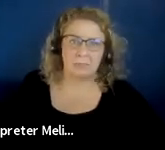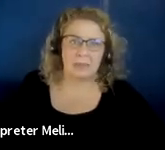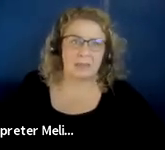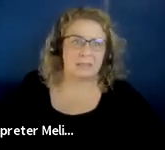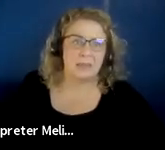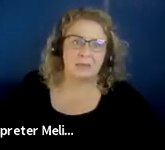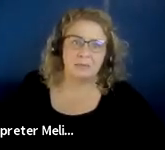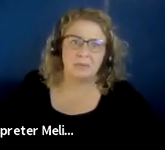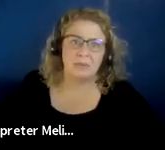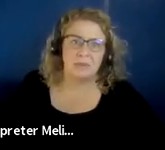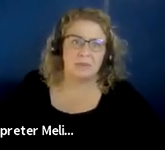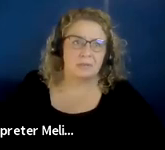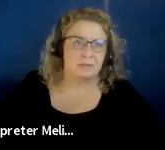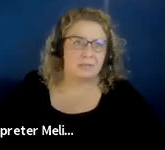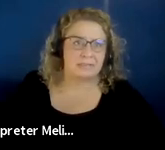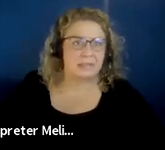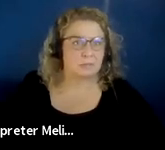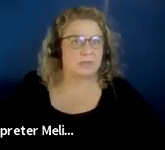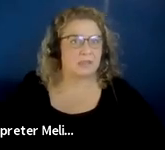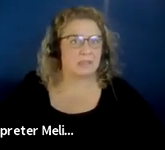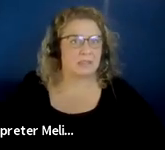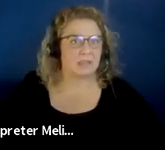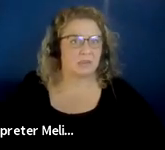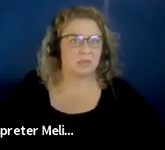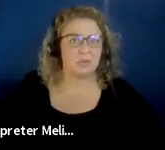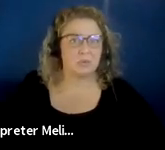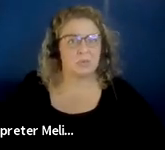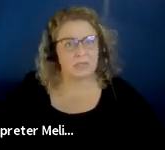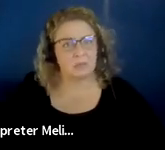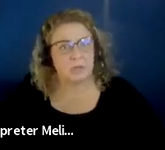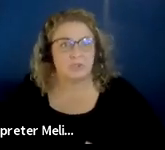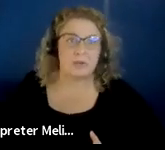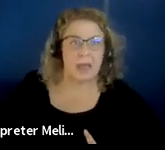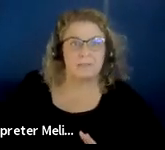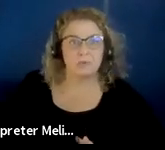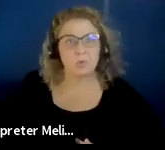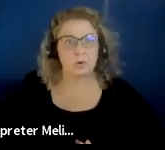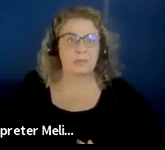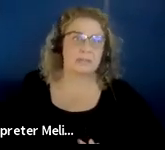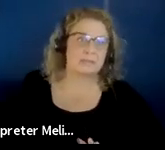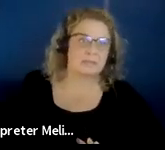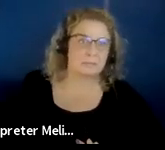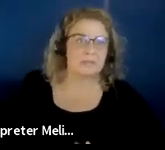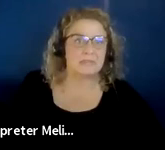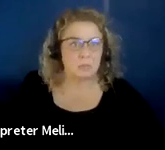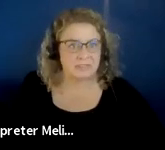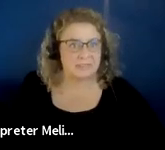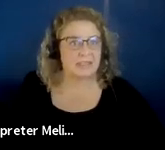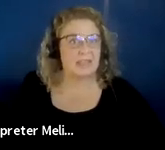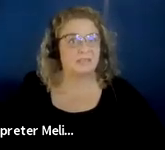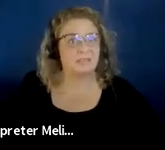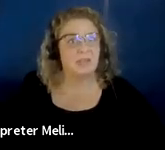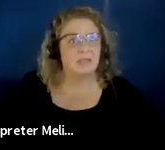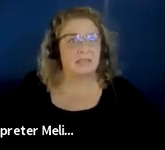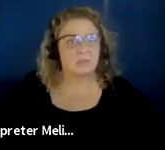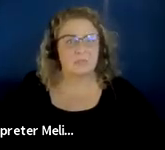came in and they said there was nothing they can do, that they really should have a door. They listed some things, that it wasn't